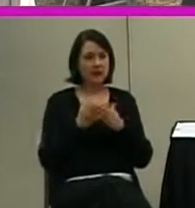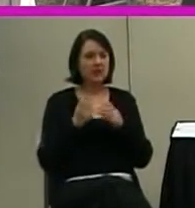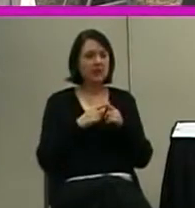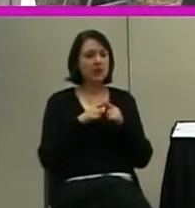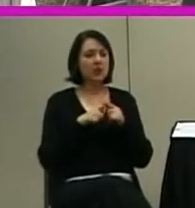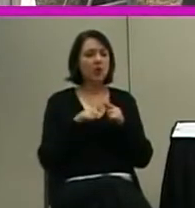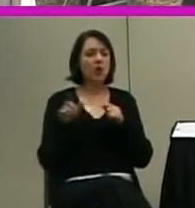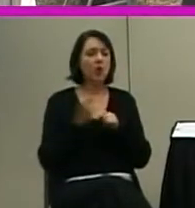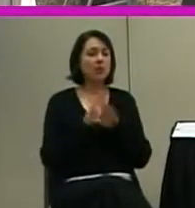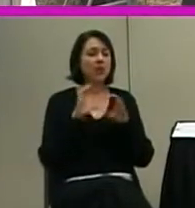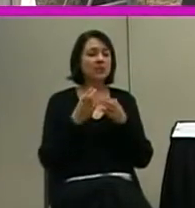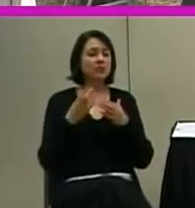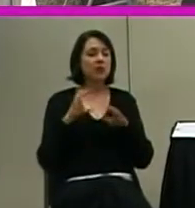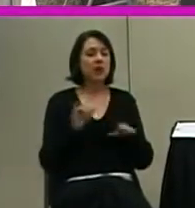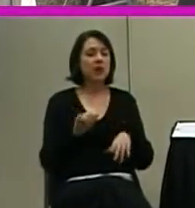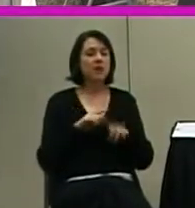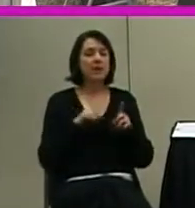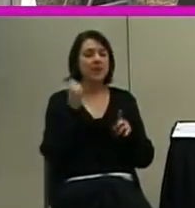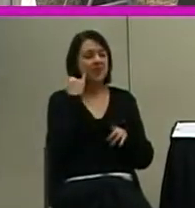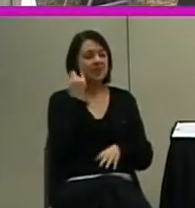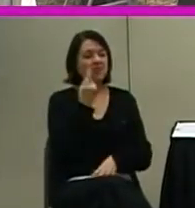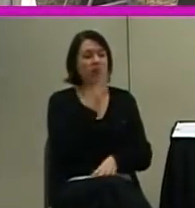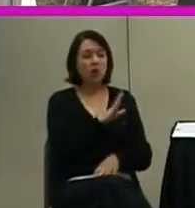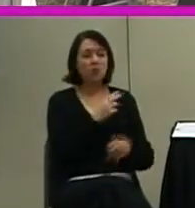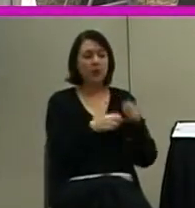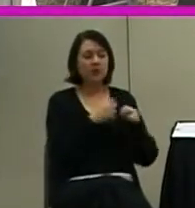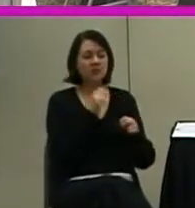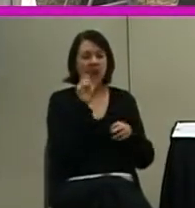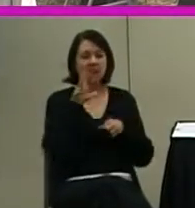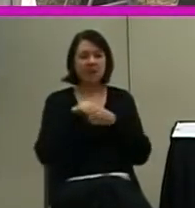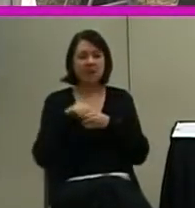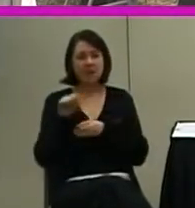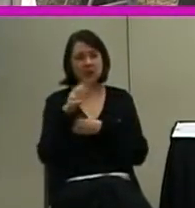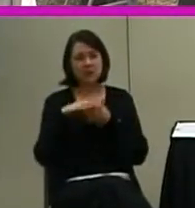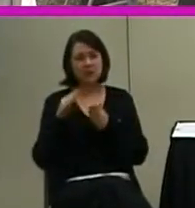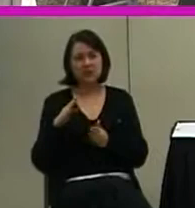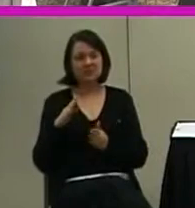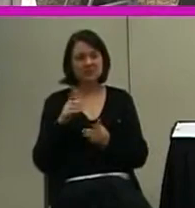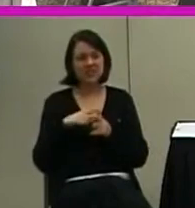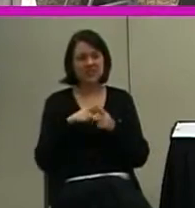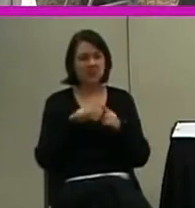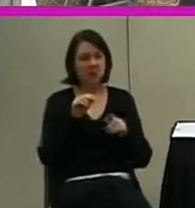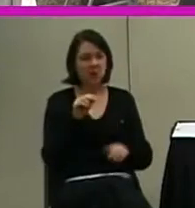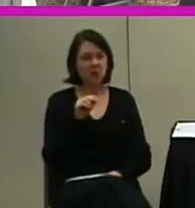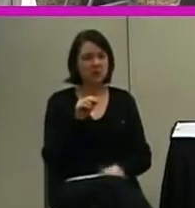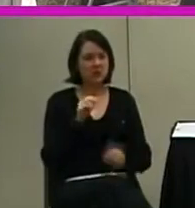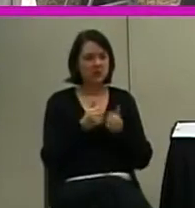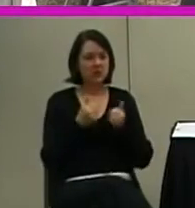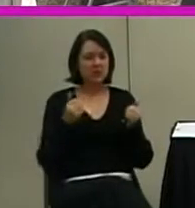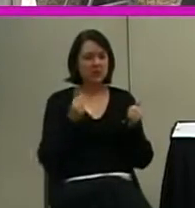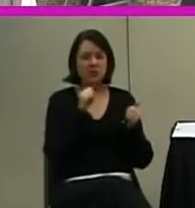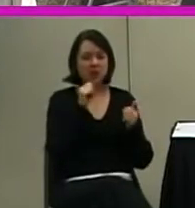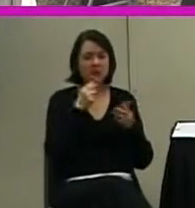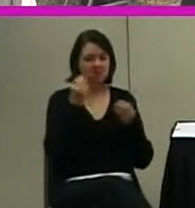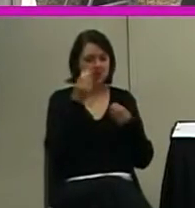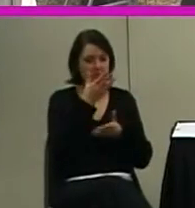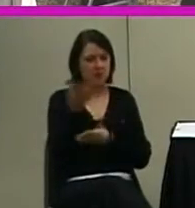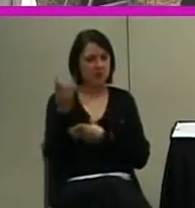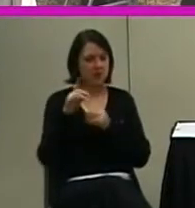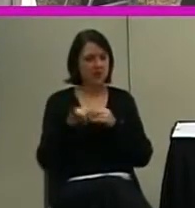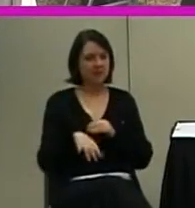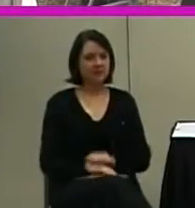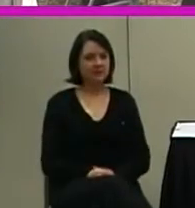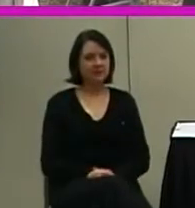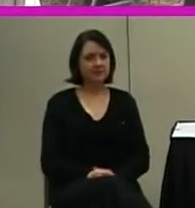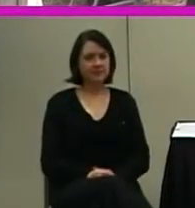class. But with something where it's just her issue and it really doesn't involve the rest of you, we probably don't involve the rest of you in that little role play either, or that little